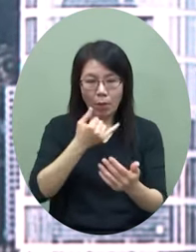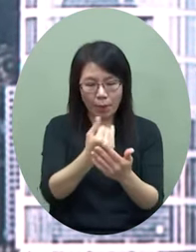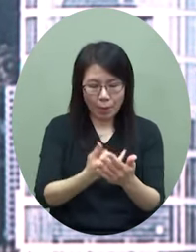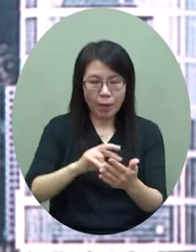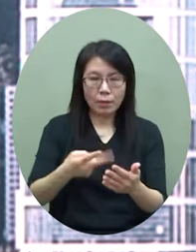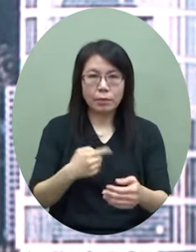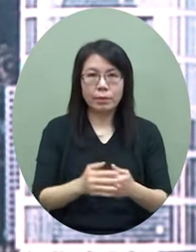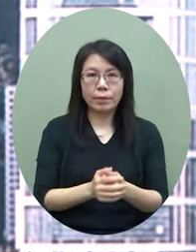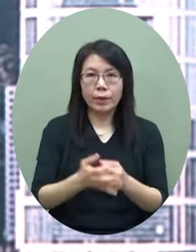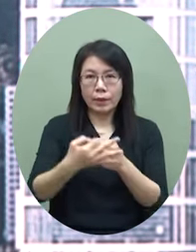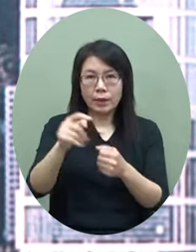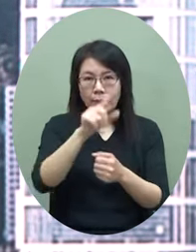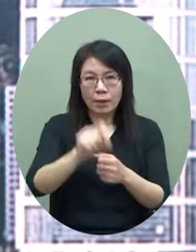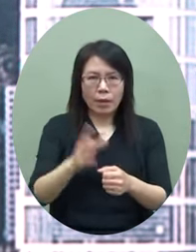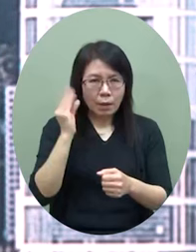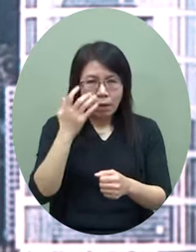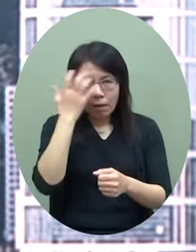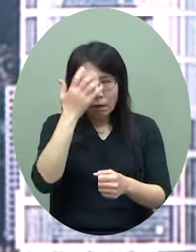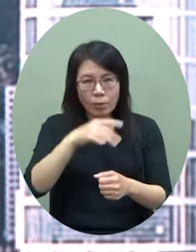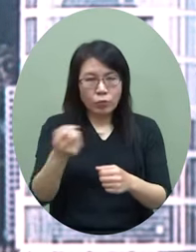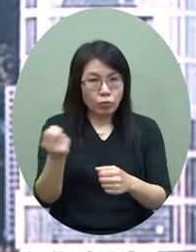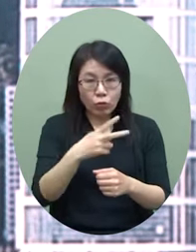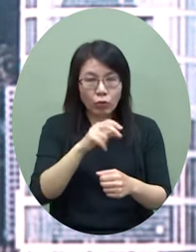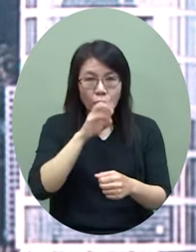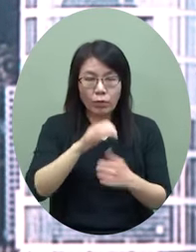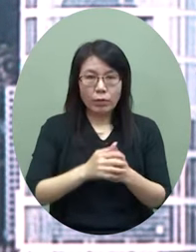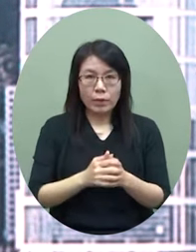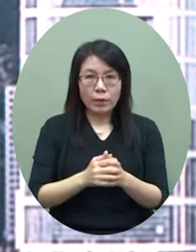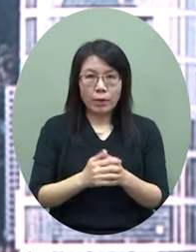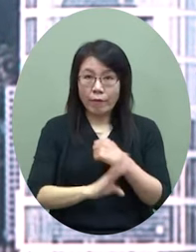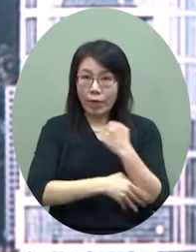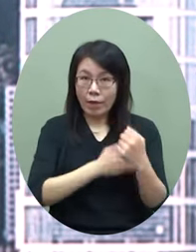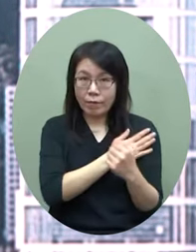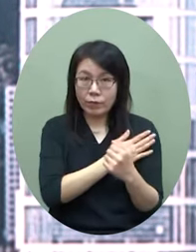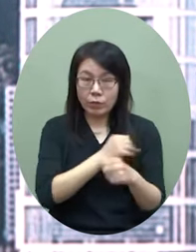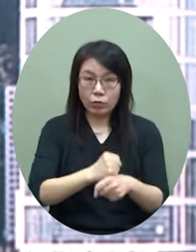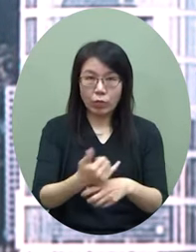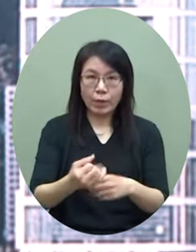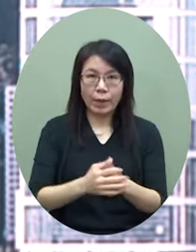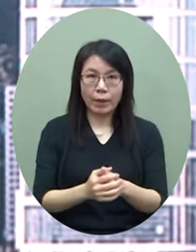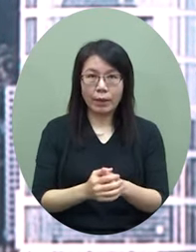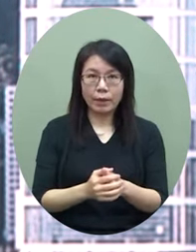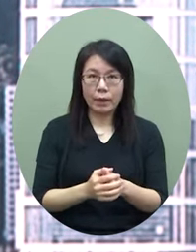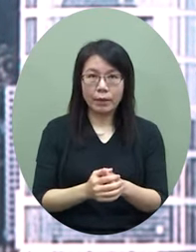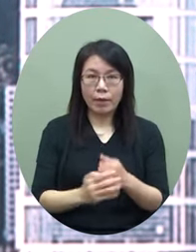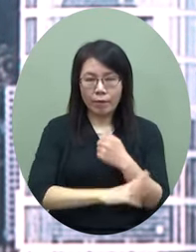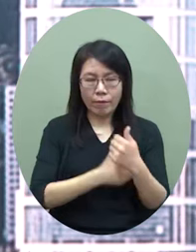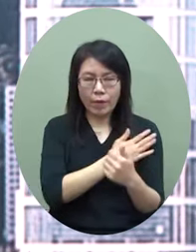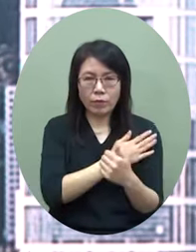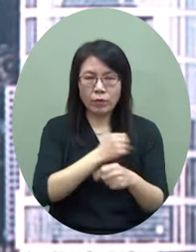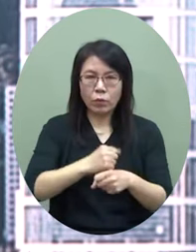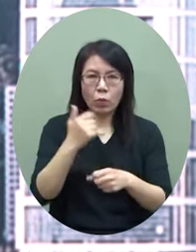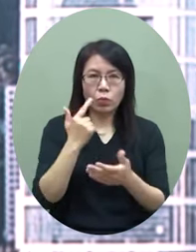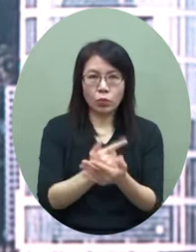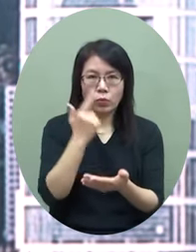hear it very wellI suppose you mentioned about enforcementis that right?okaynow enforcement is very importantit is part and parcel of any